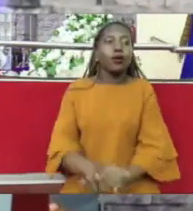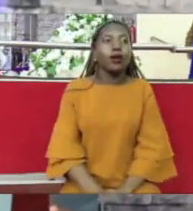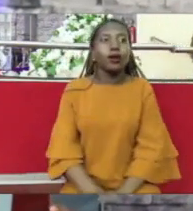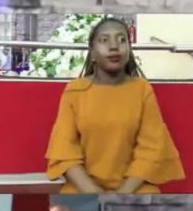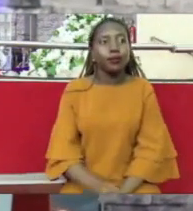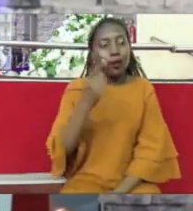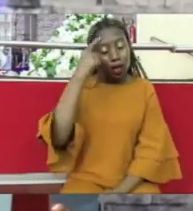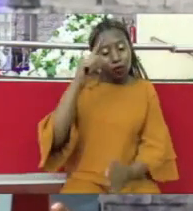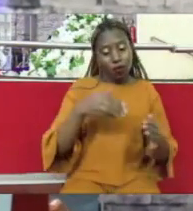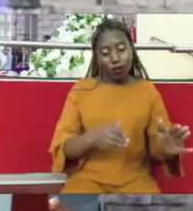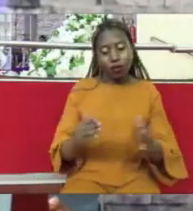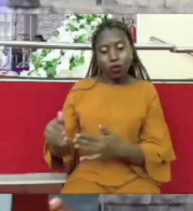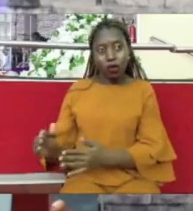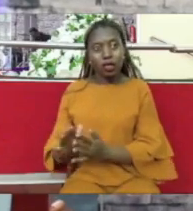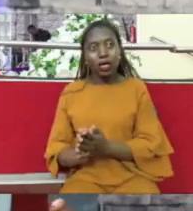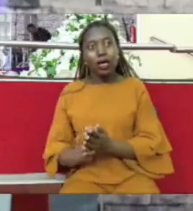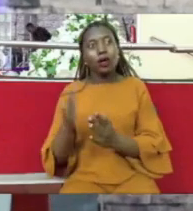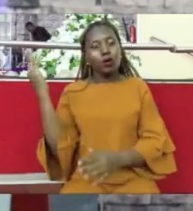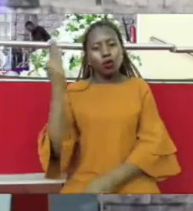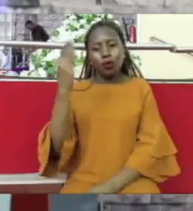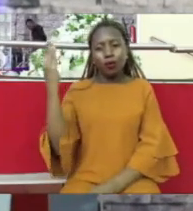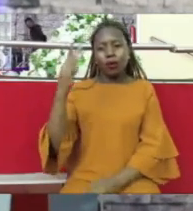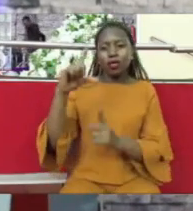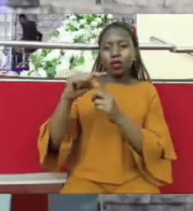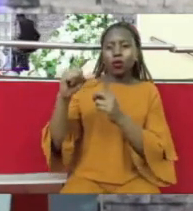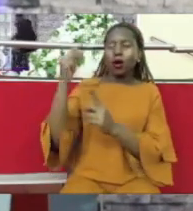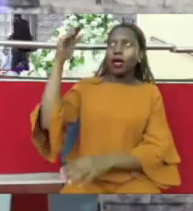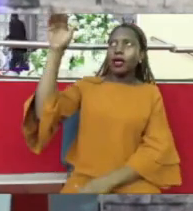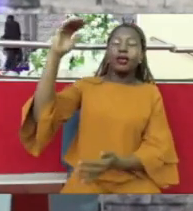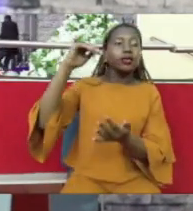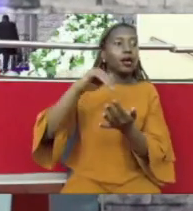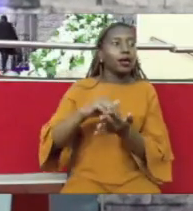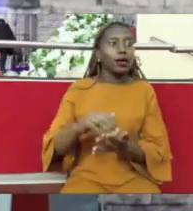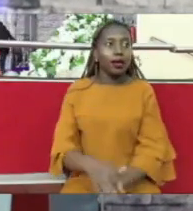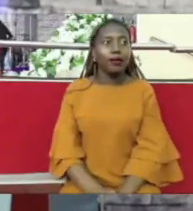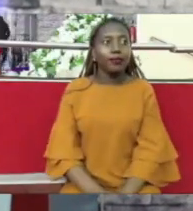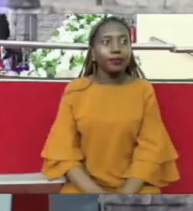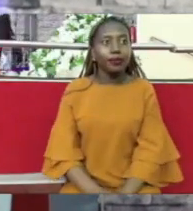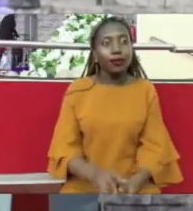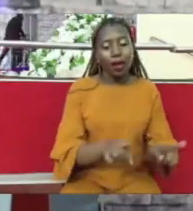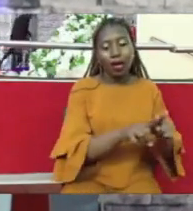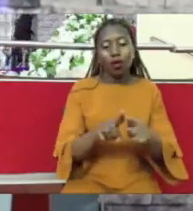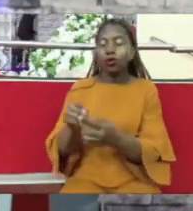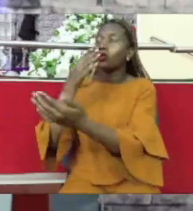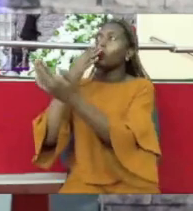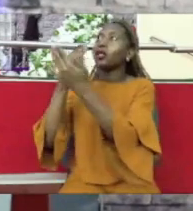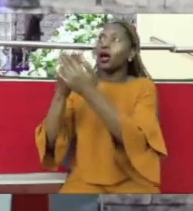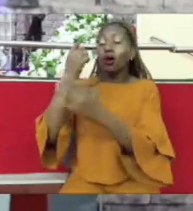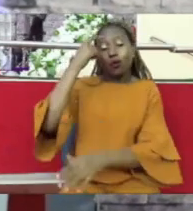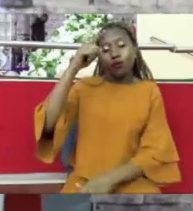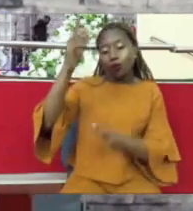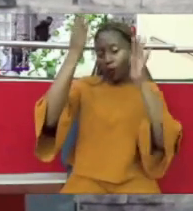for a chance to bring his word again. Kwa nafasi nyingine ya kuleta neno lake. And I also want to thank God for our bishop and mom